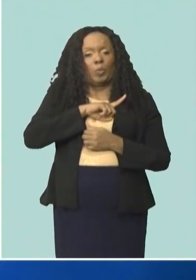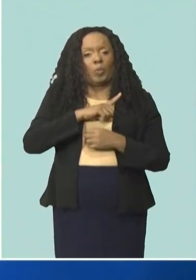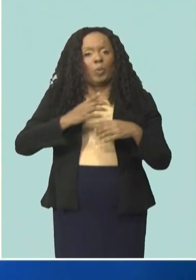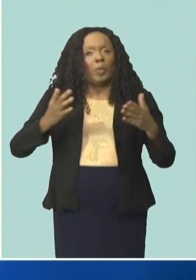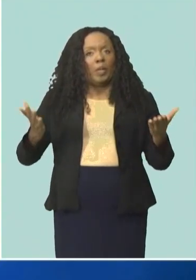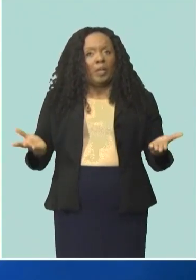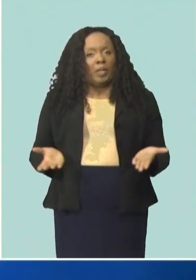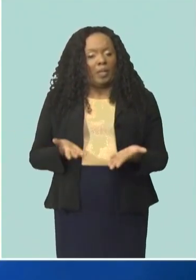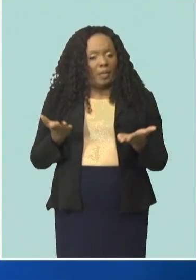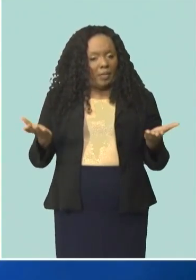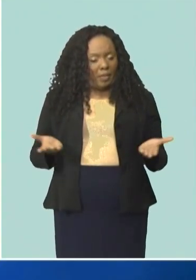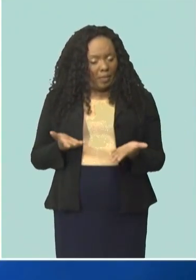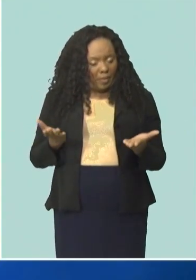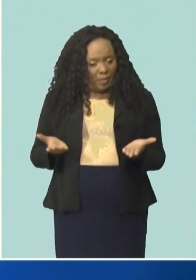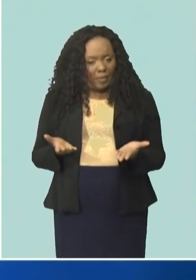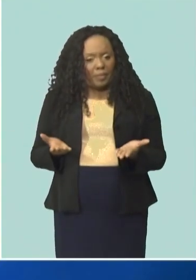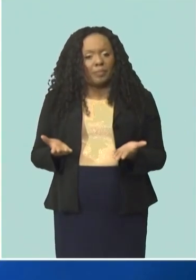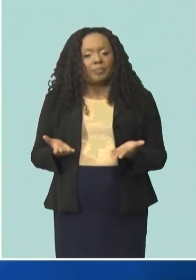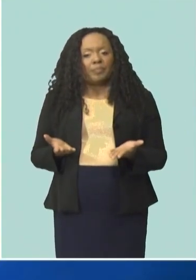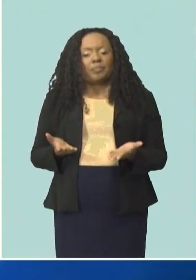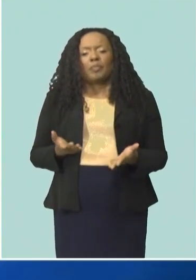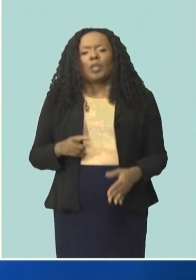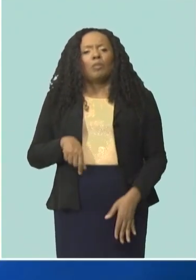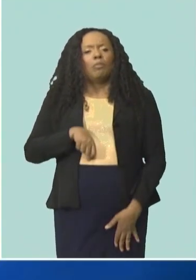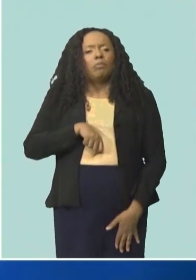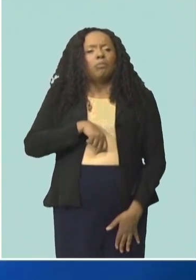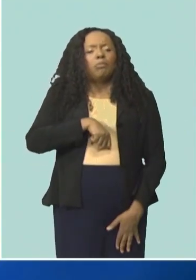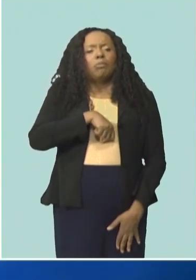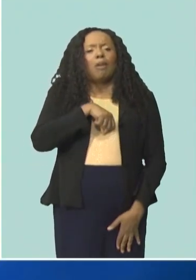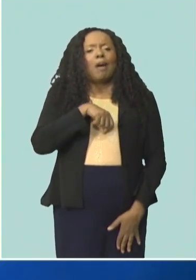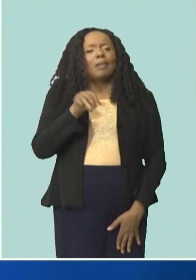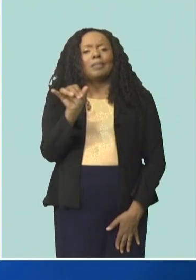are also equally filled with pride,